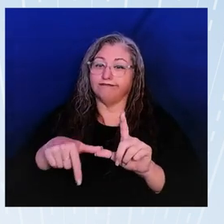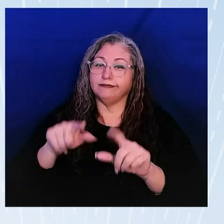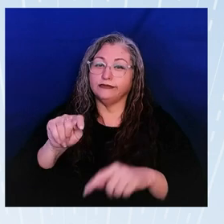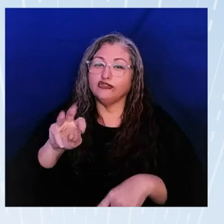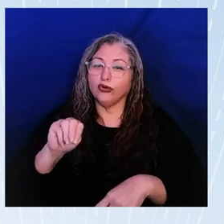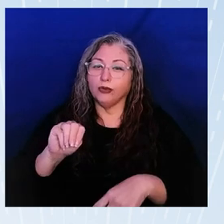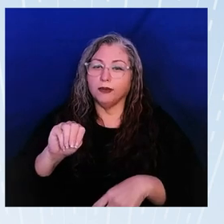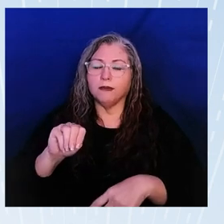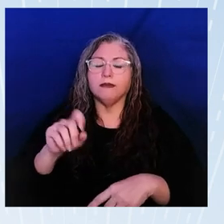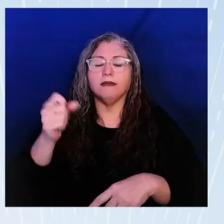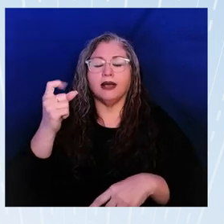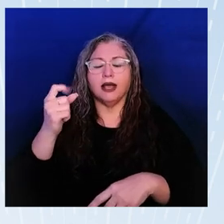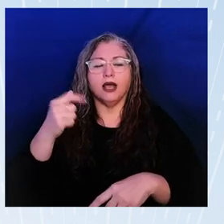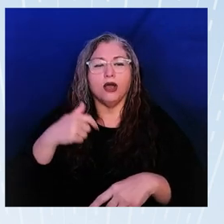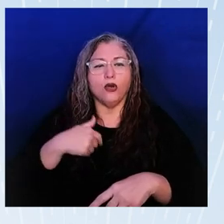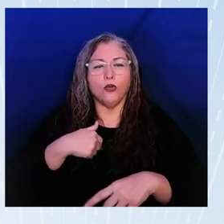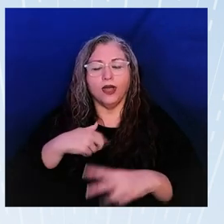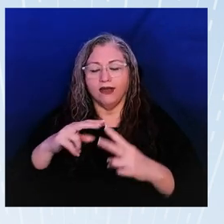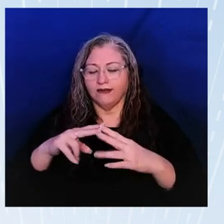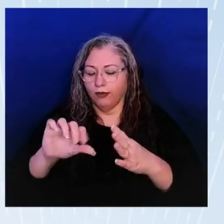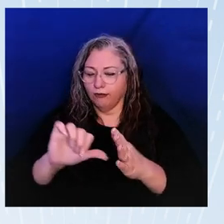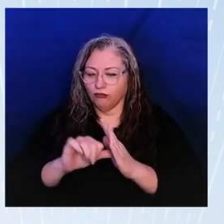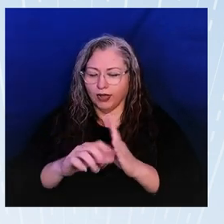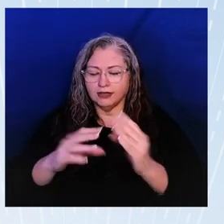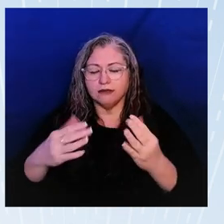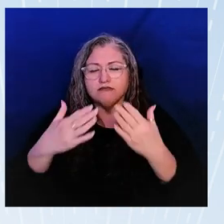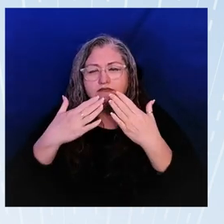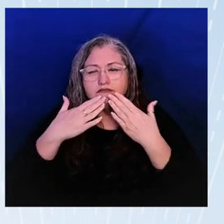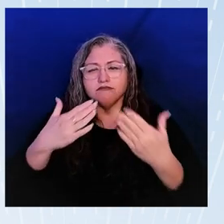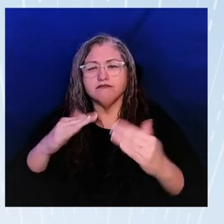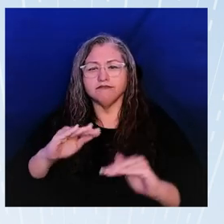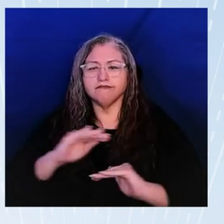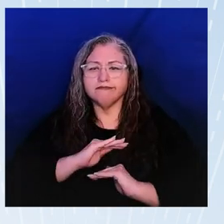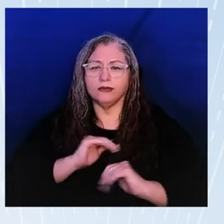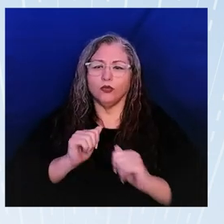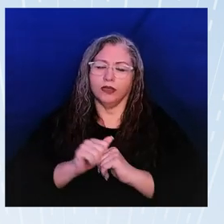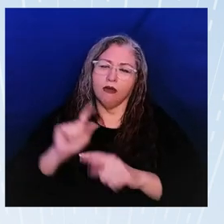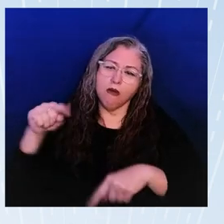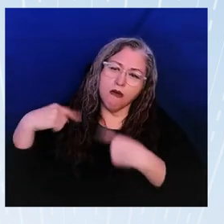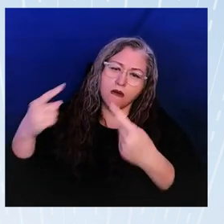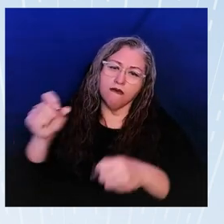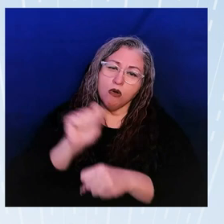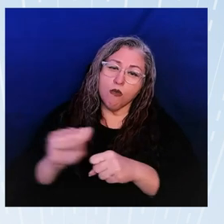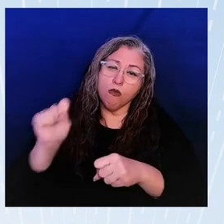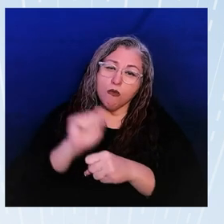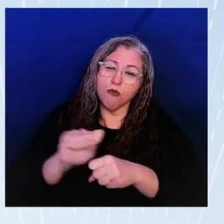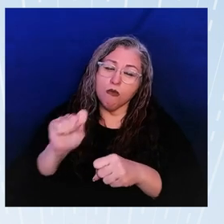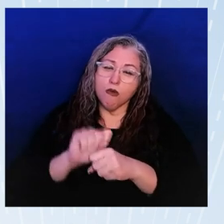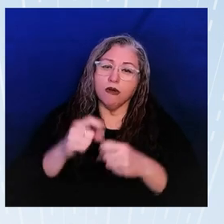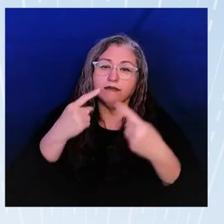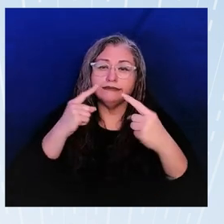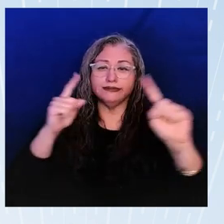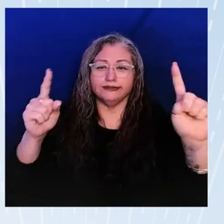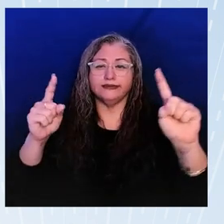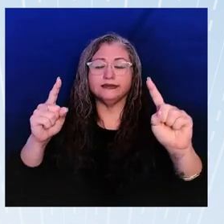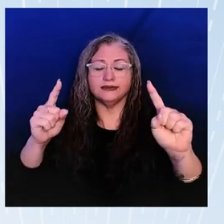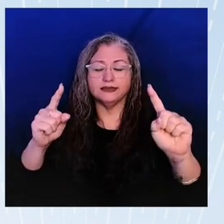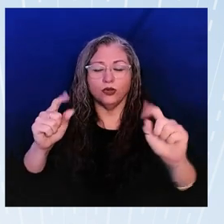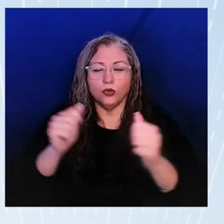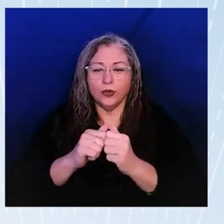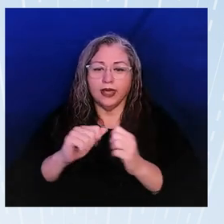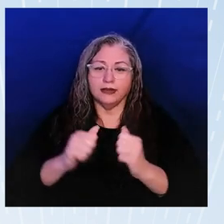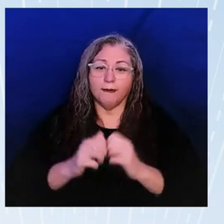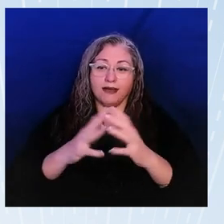really just so impressed and gratified by the hard work that we have already seen paying off in terms of the implementation of so many of